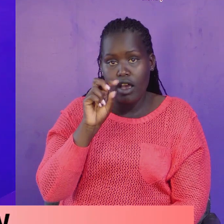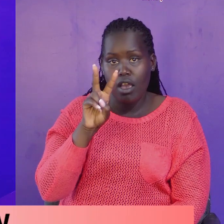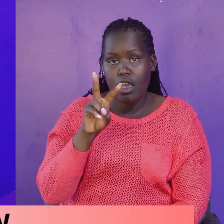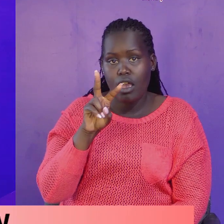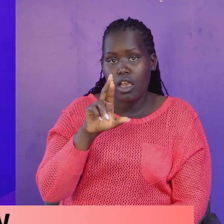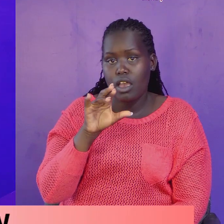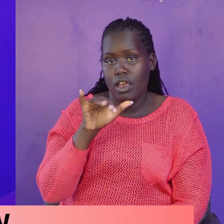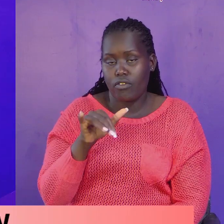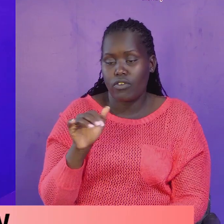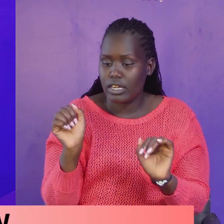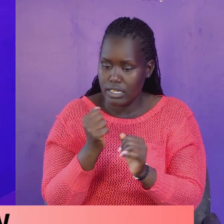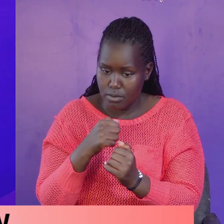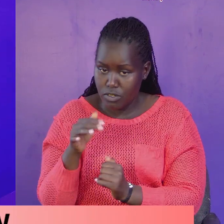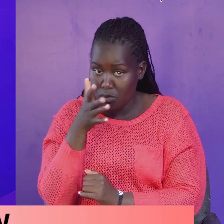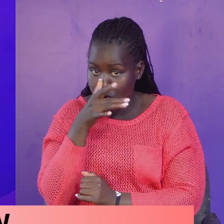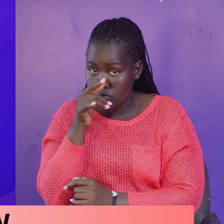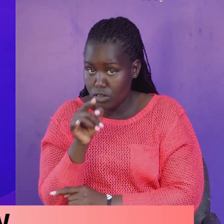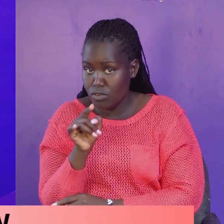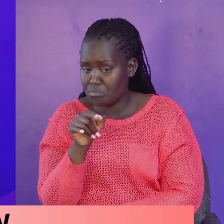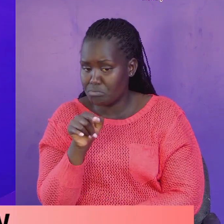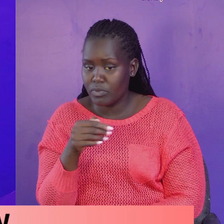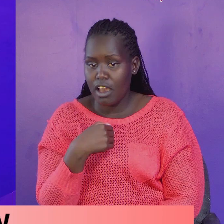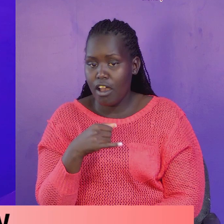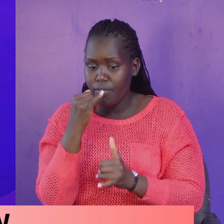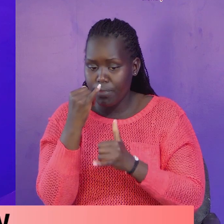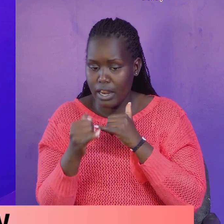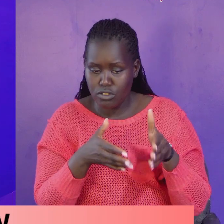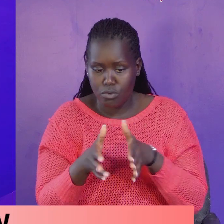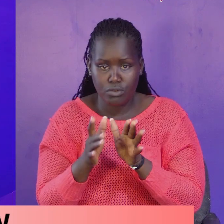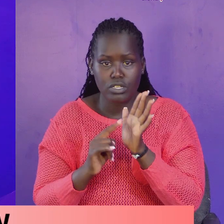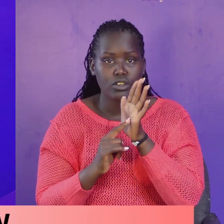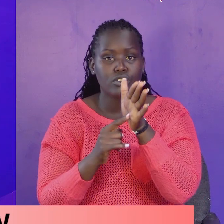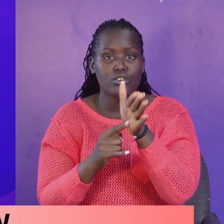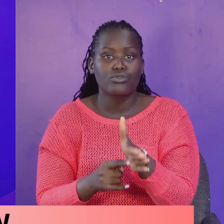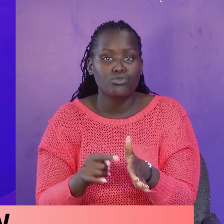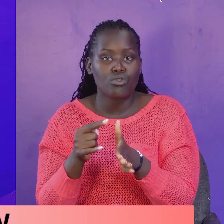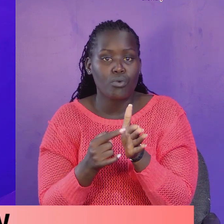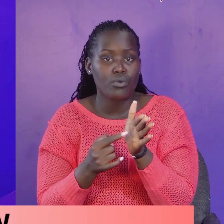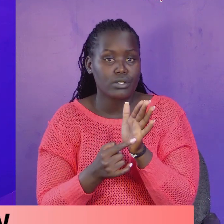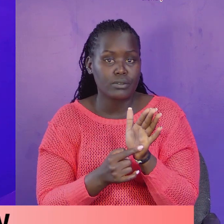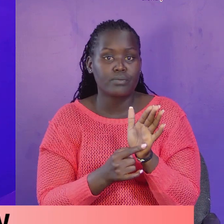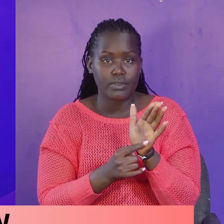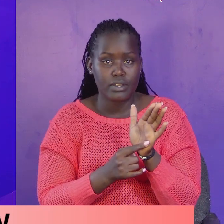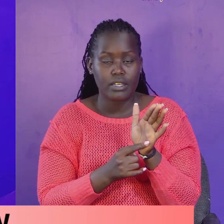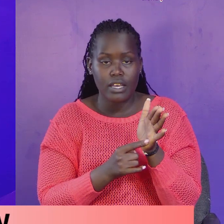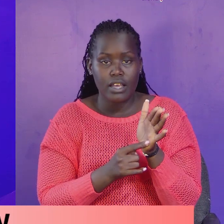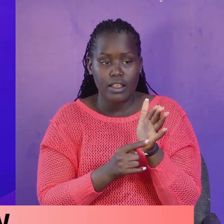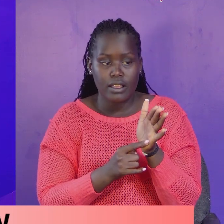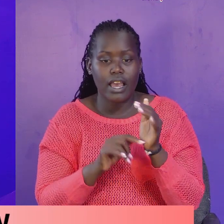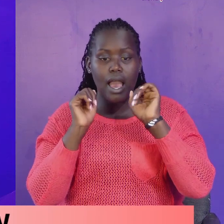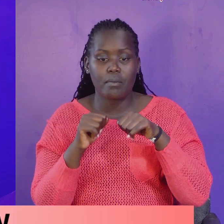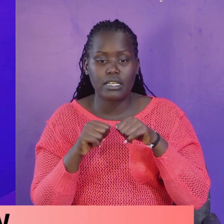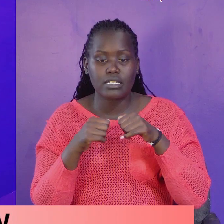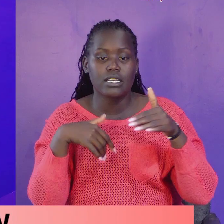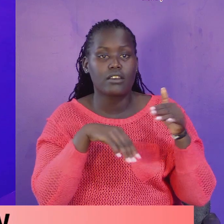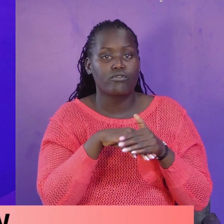lie to you, Ivory Coast have this last chance to showcase their prowess in football. Yeah. I don't